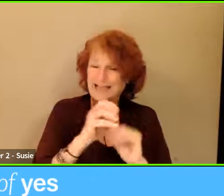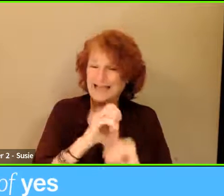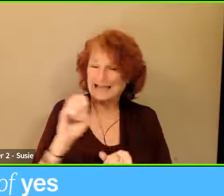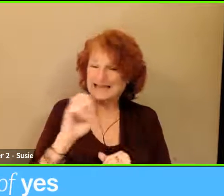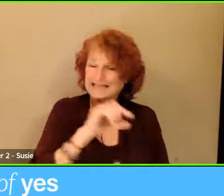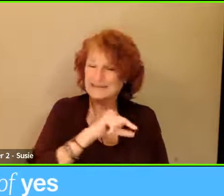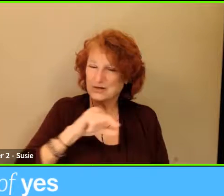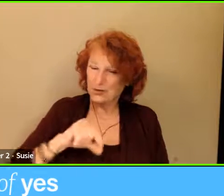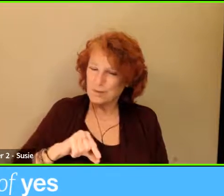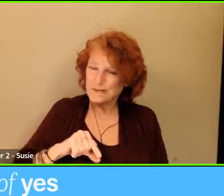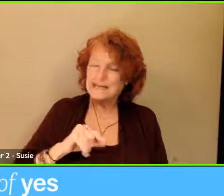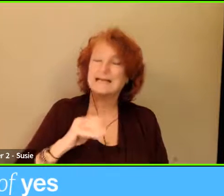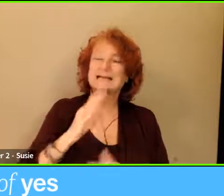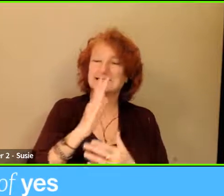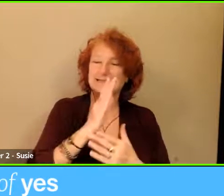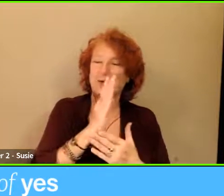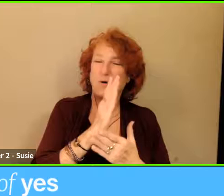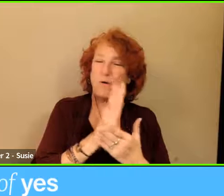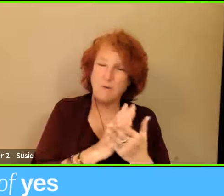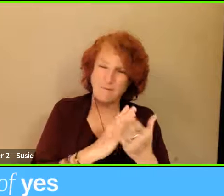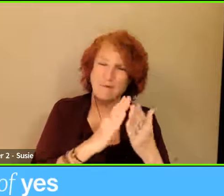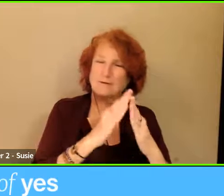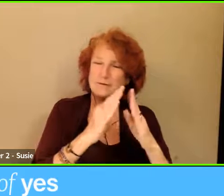that are further away from our transit hubs.